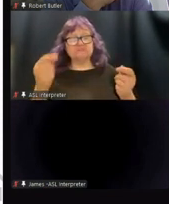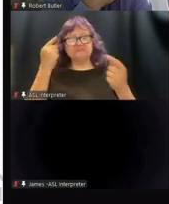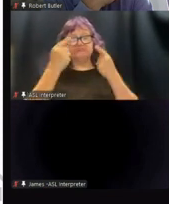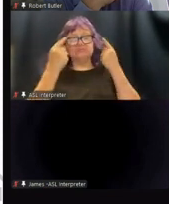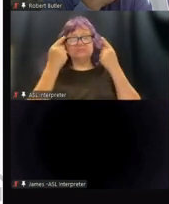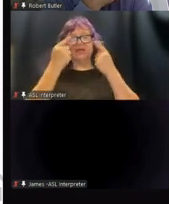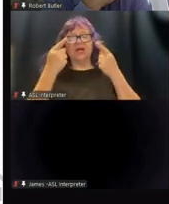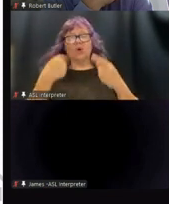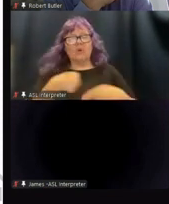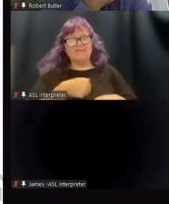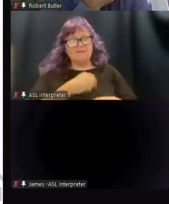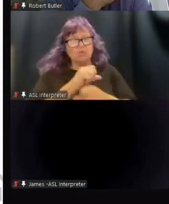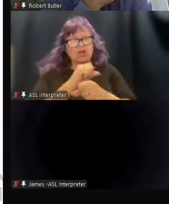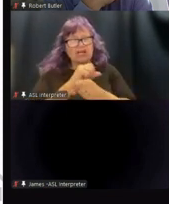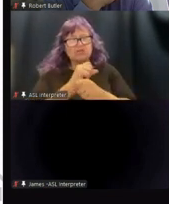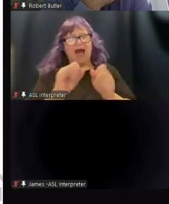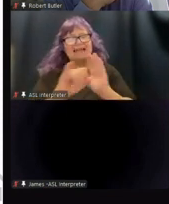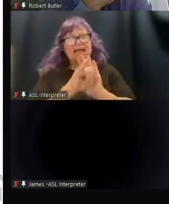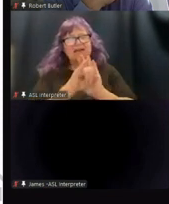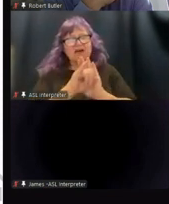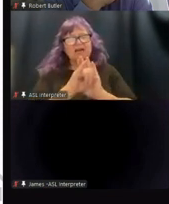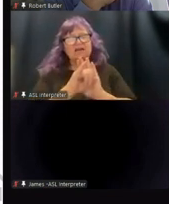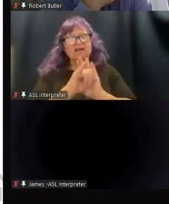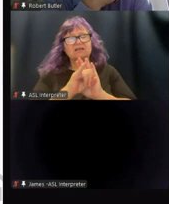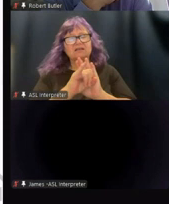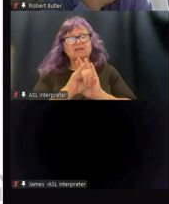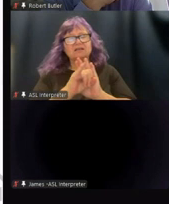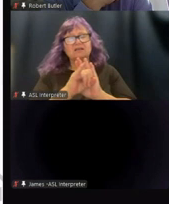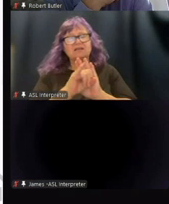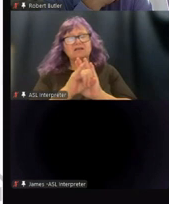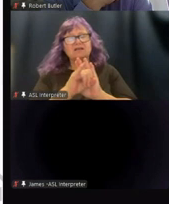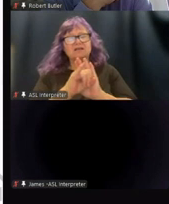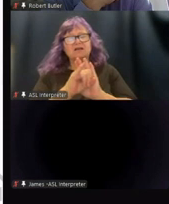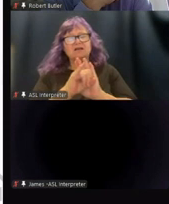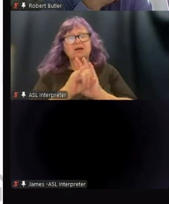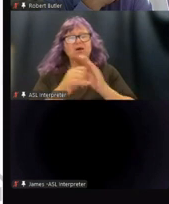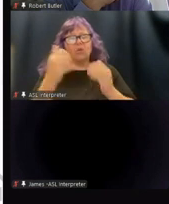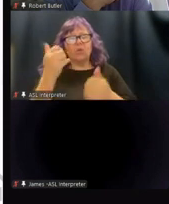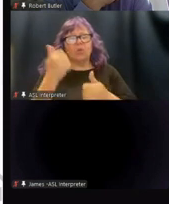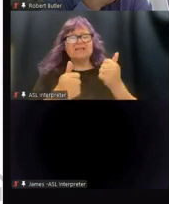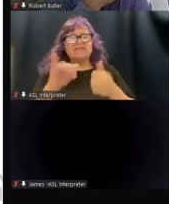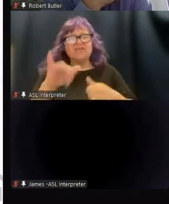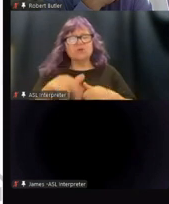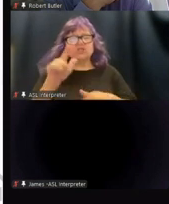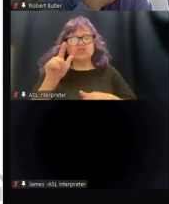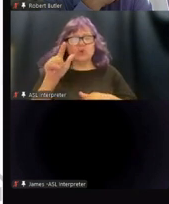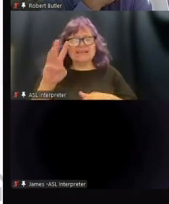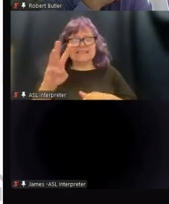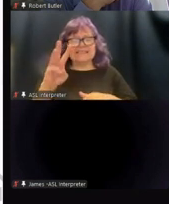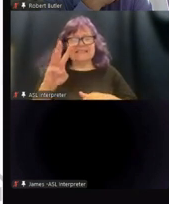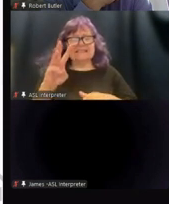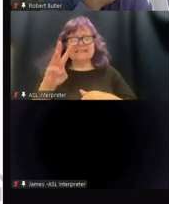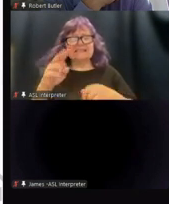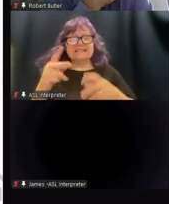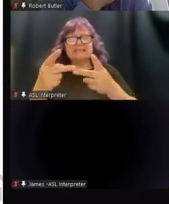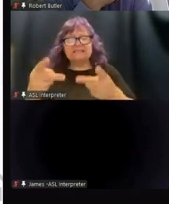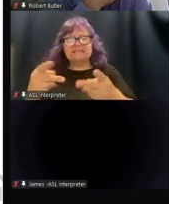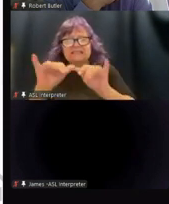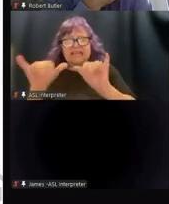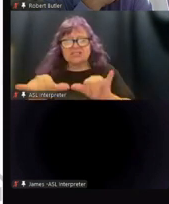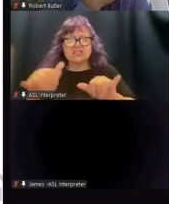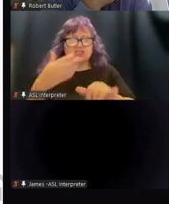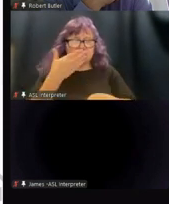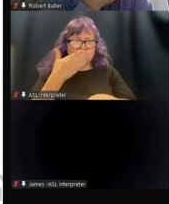have been working to identify which of those 26 inaccessible stations is a good fit for